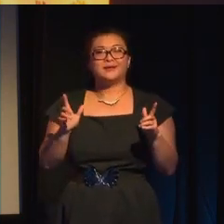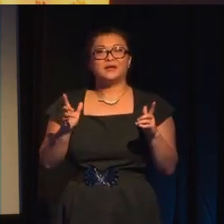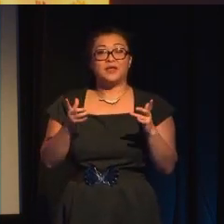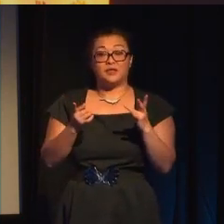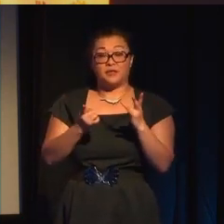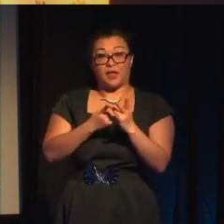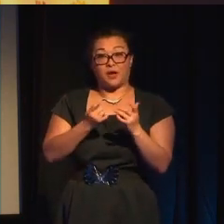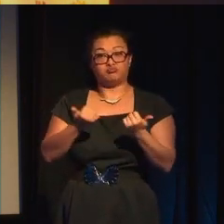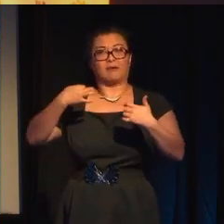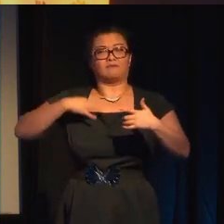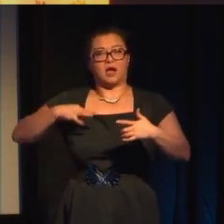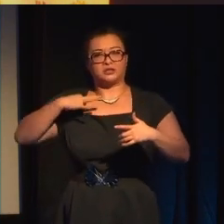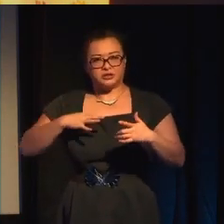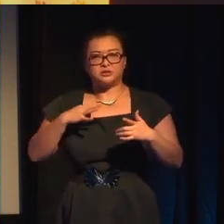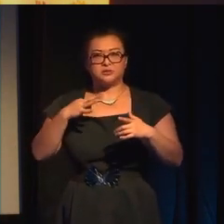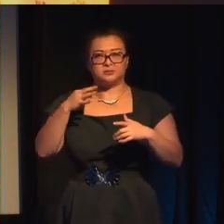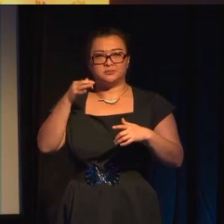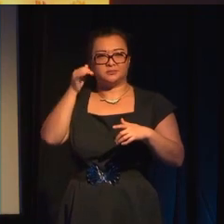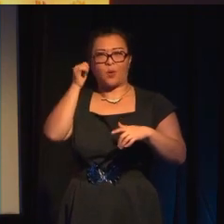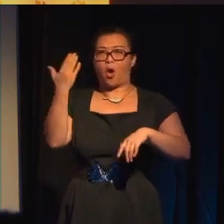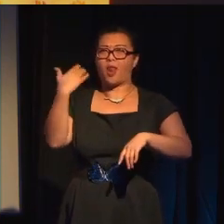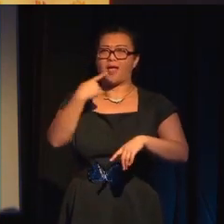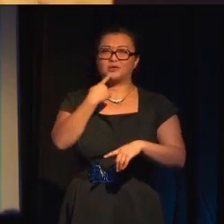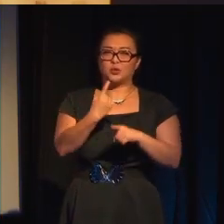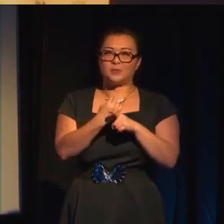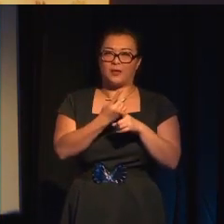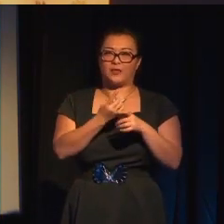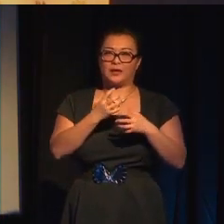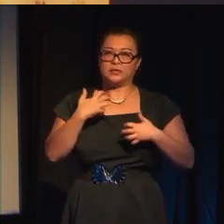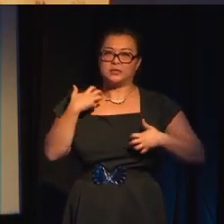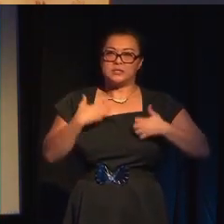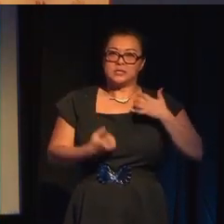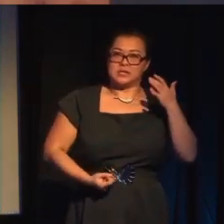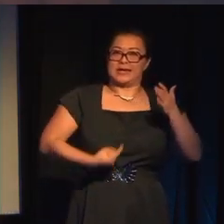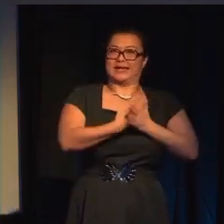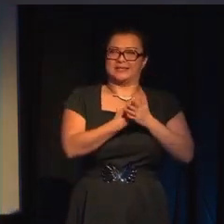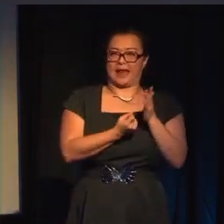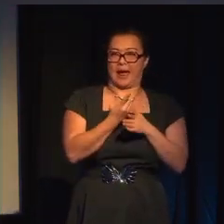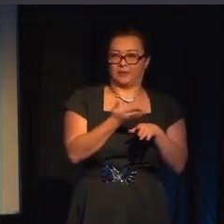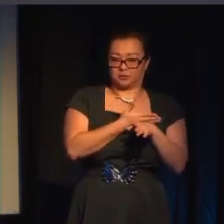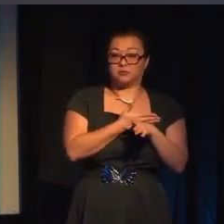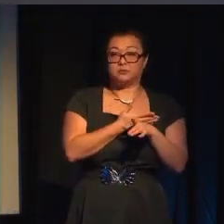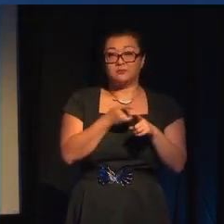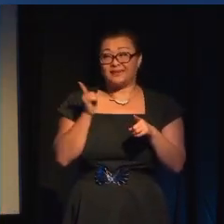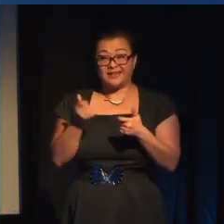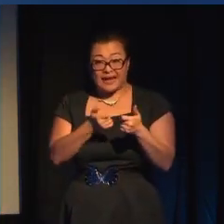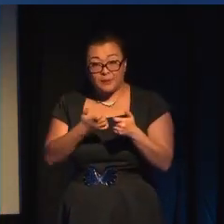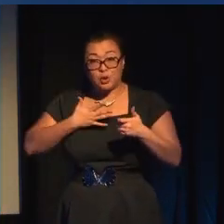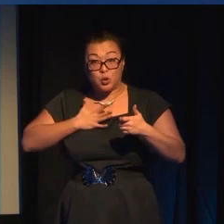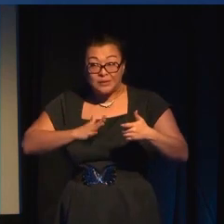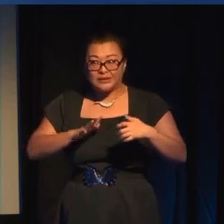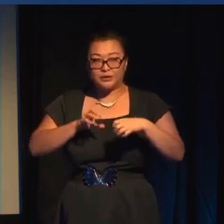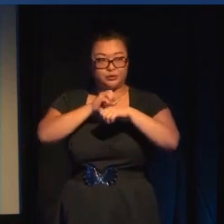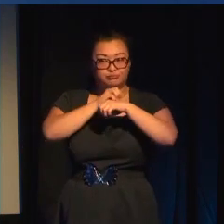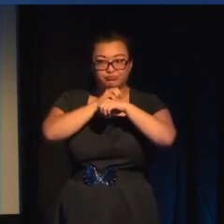as a developer, as a game developer, we have to convey an enormous amount of information really fast. And comic books are a great way